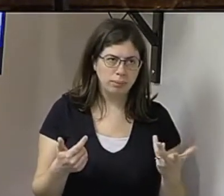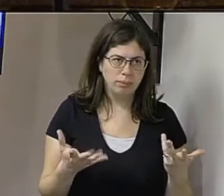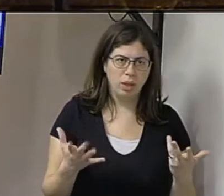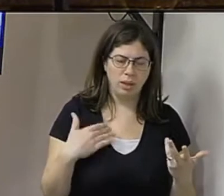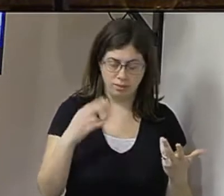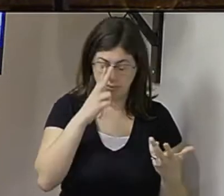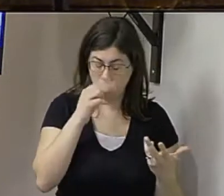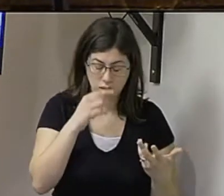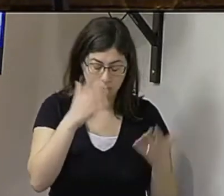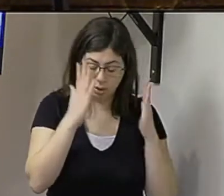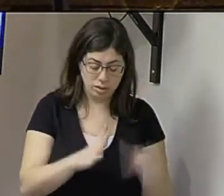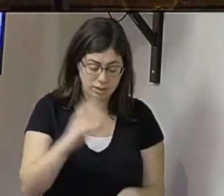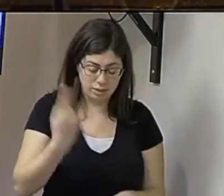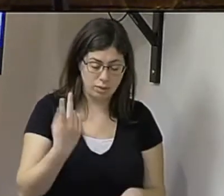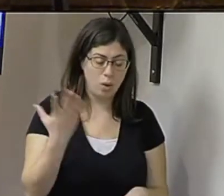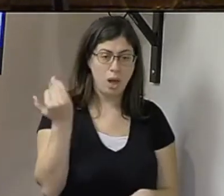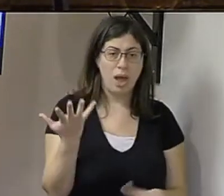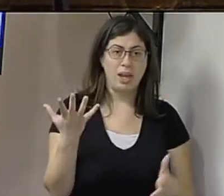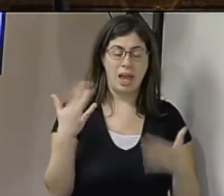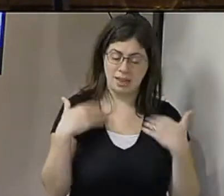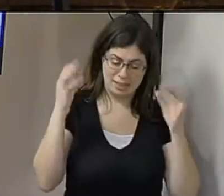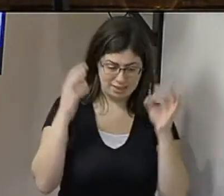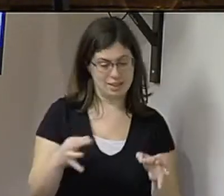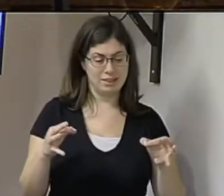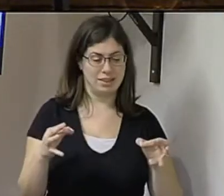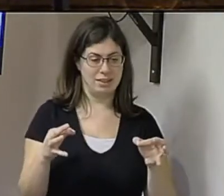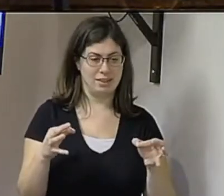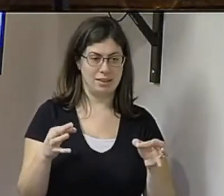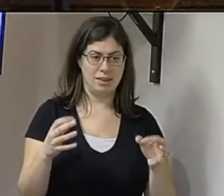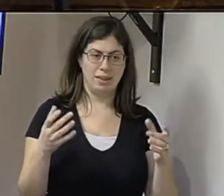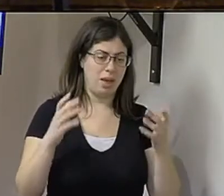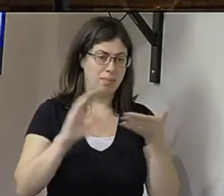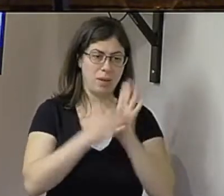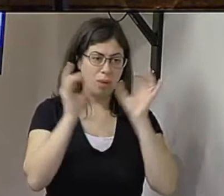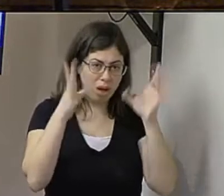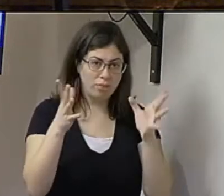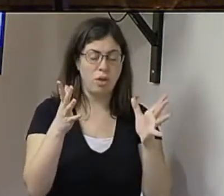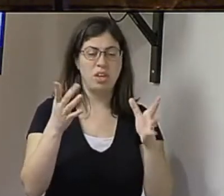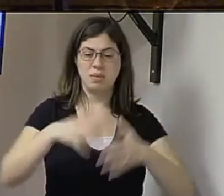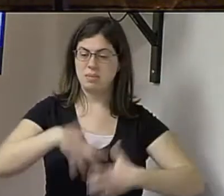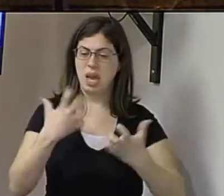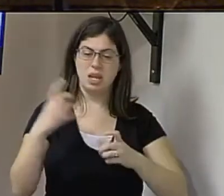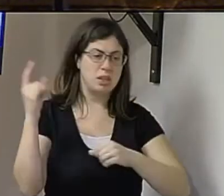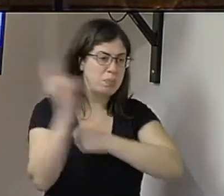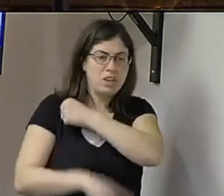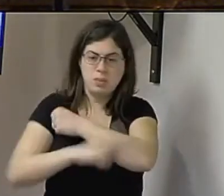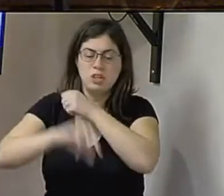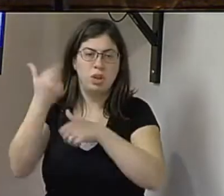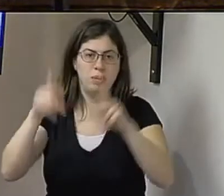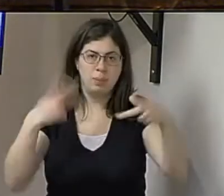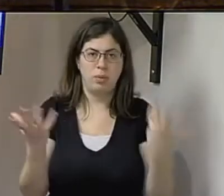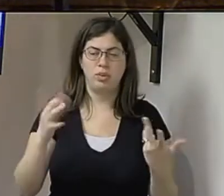he's a funny character in history because he makes these decisions, they go against him, and he just gets furious and he starts punishing people around him. There's another story